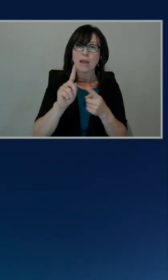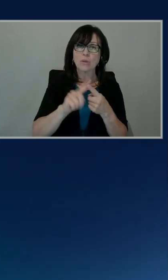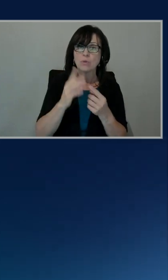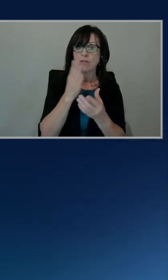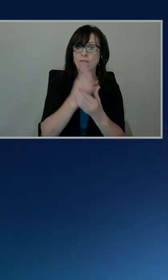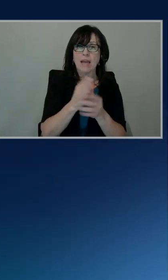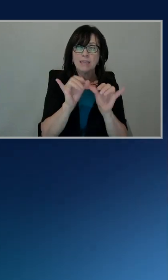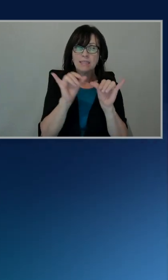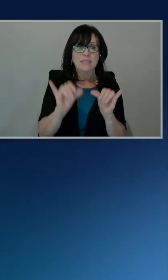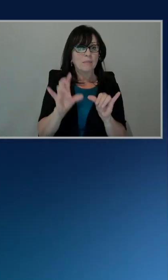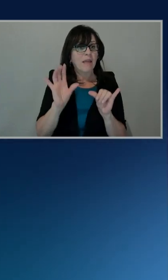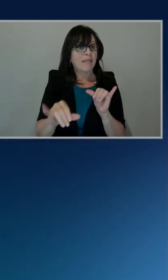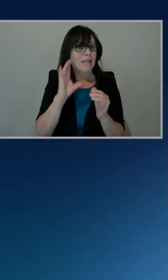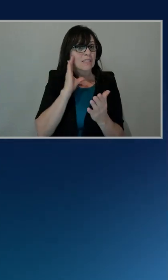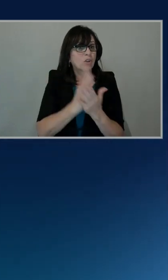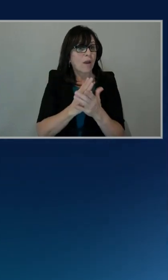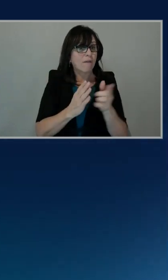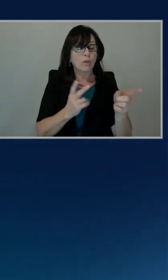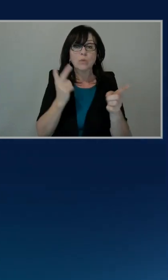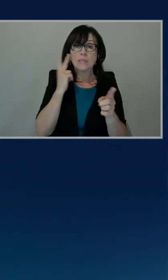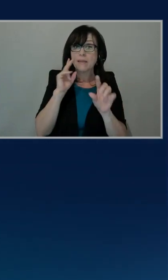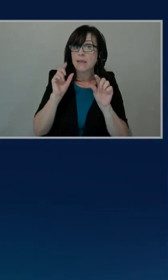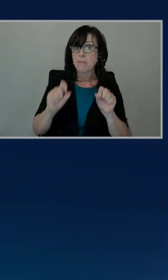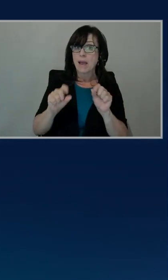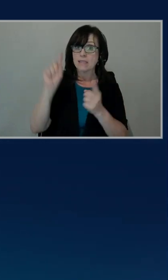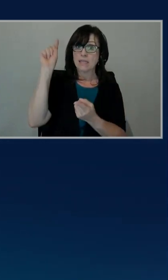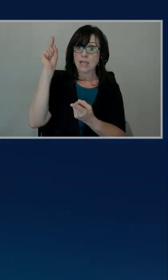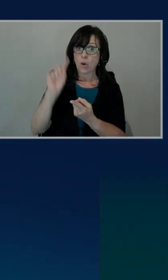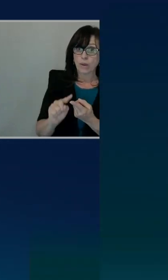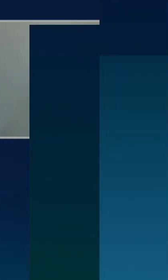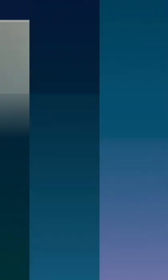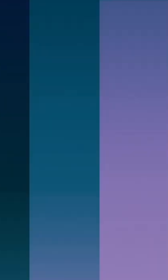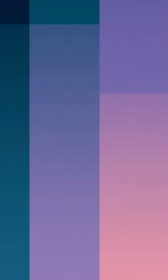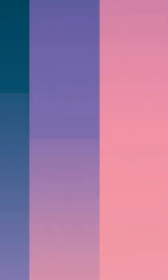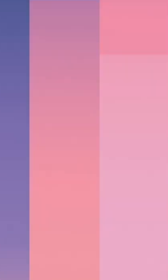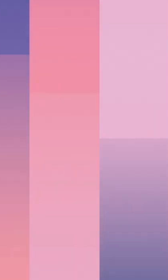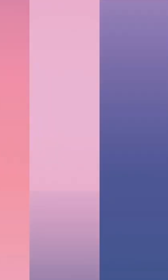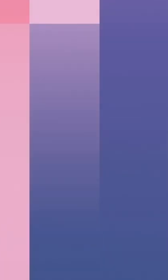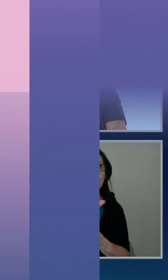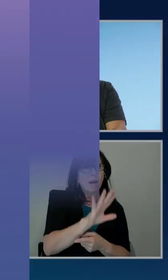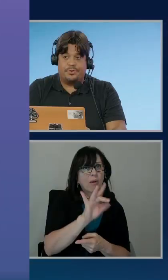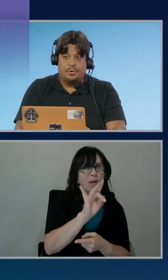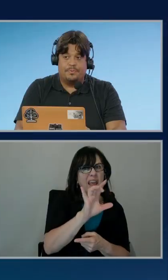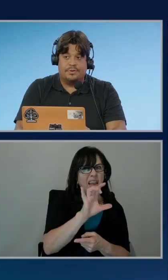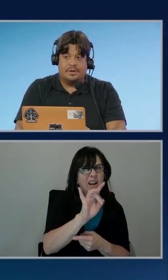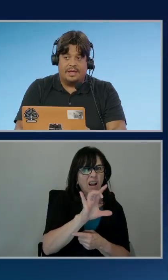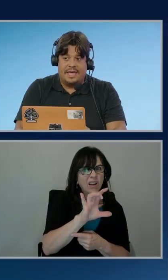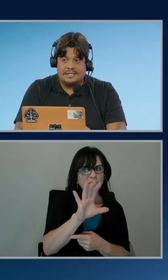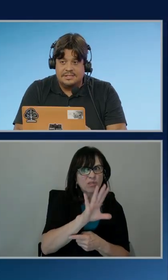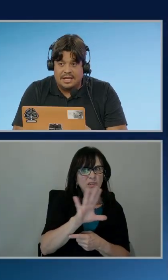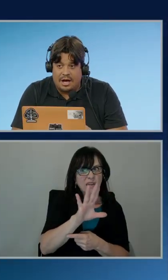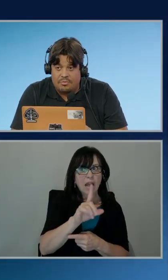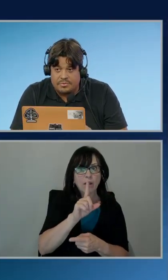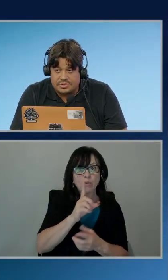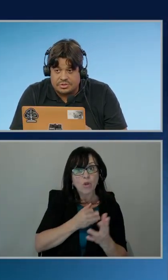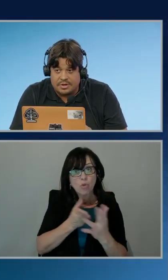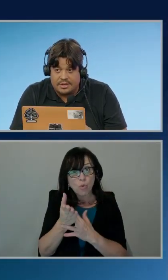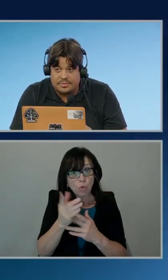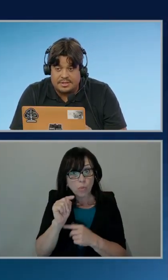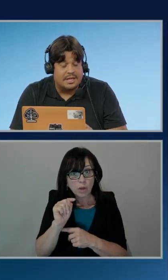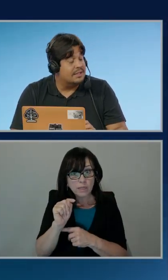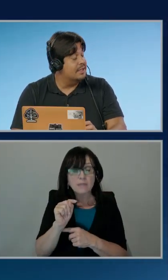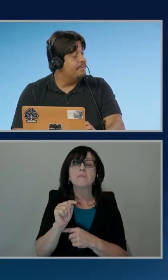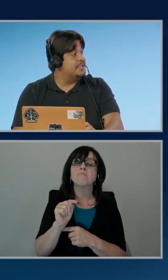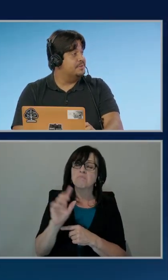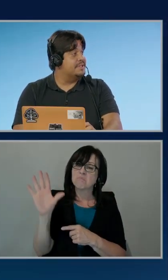the graph. You see the capacity going down, you see the IOPS going on the 800, and you see the throughput getting almost